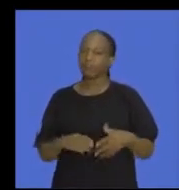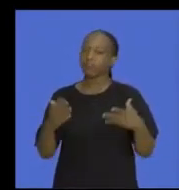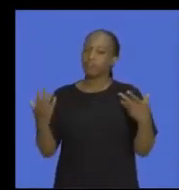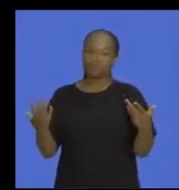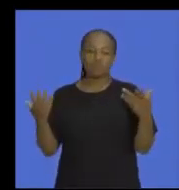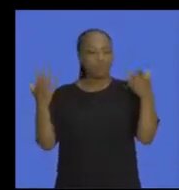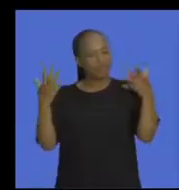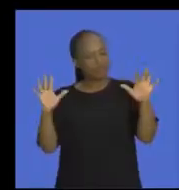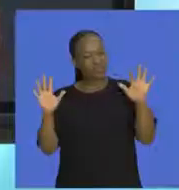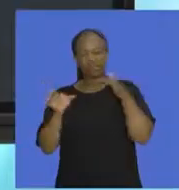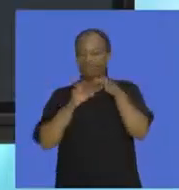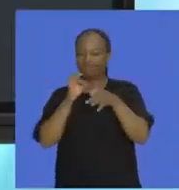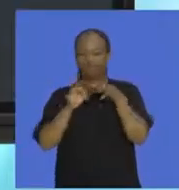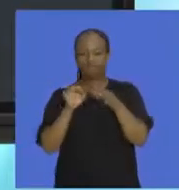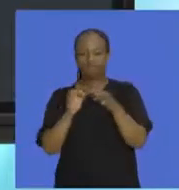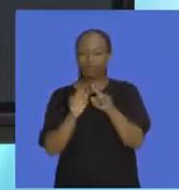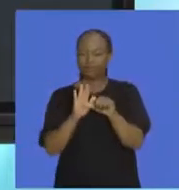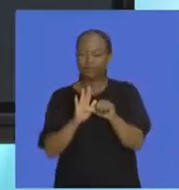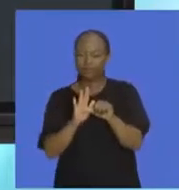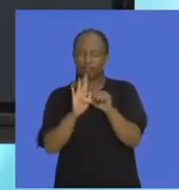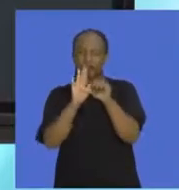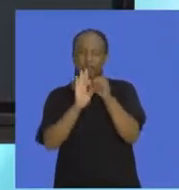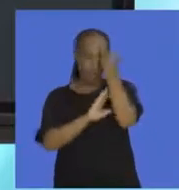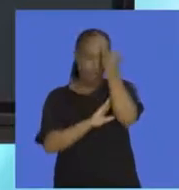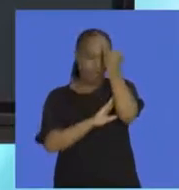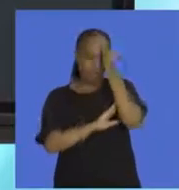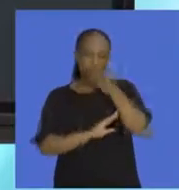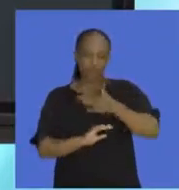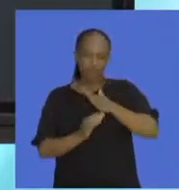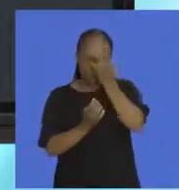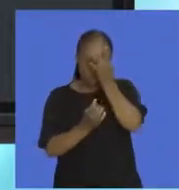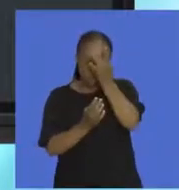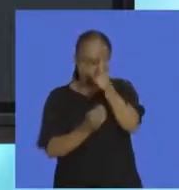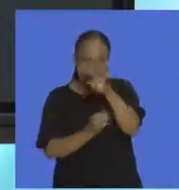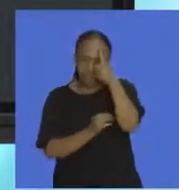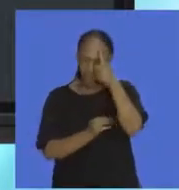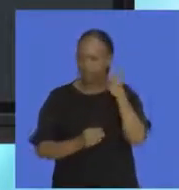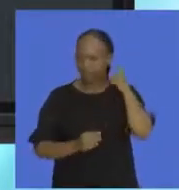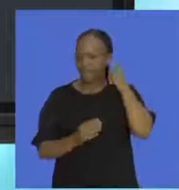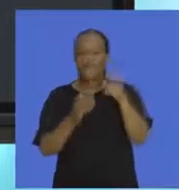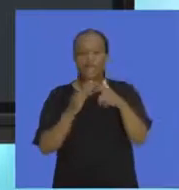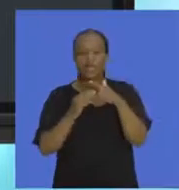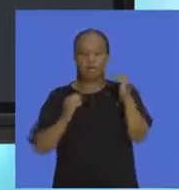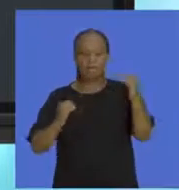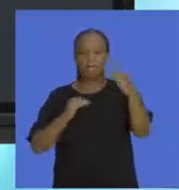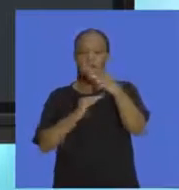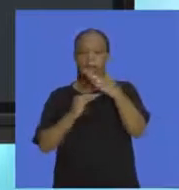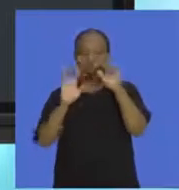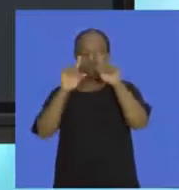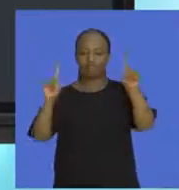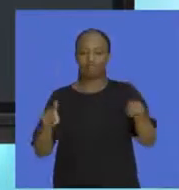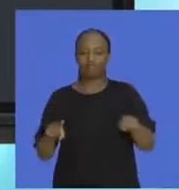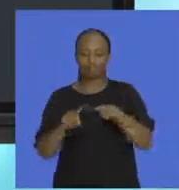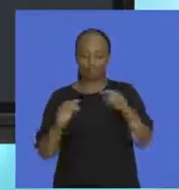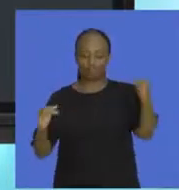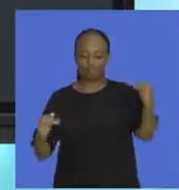So after all's been said and done, the main idea that we want to get across is that in any parallel